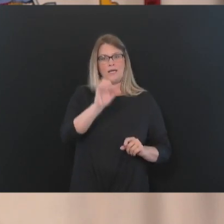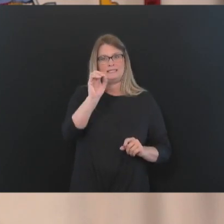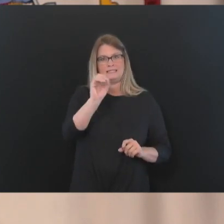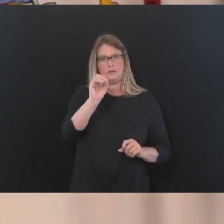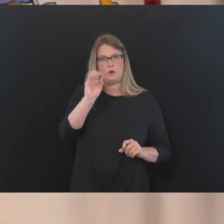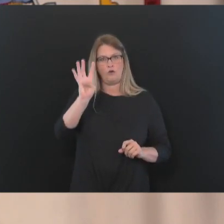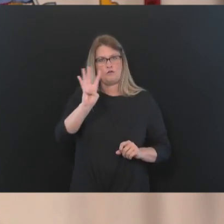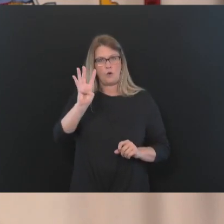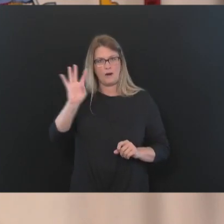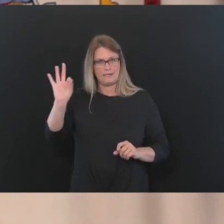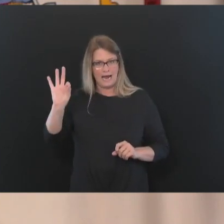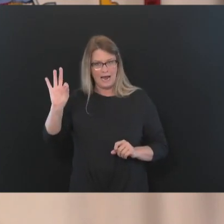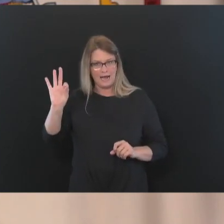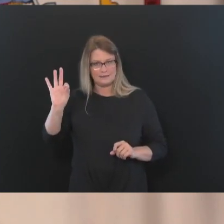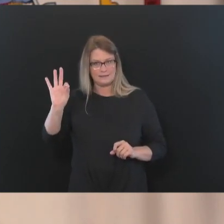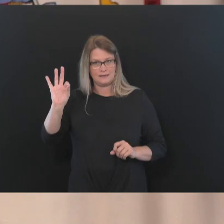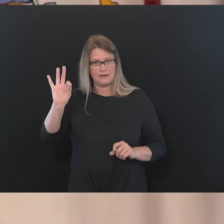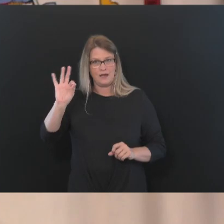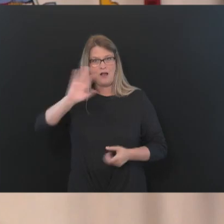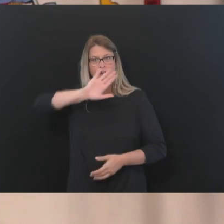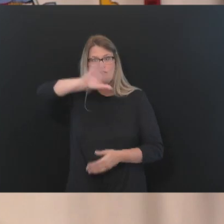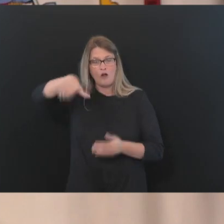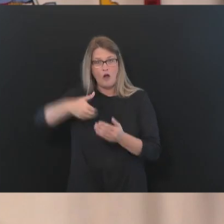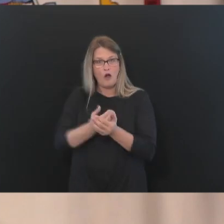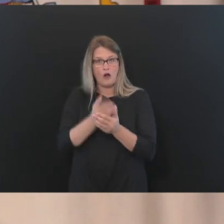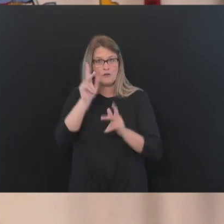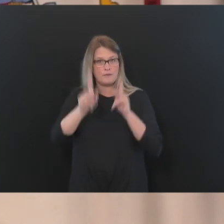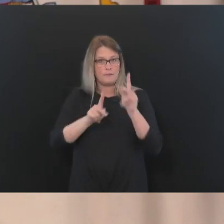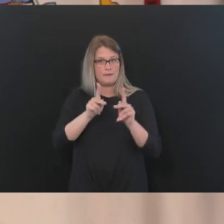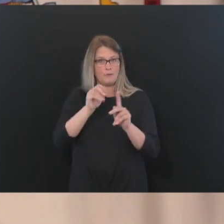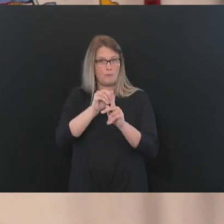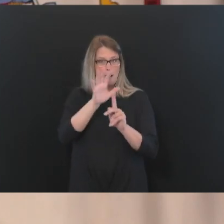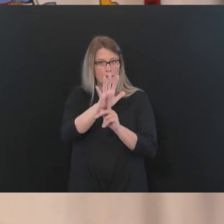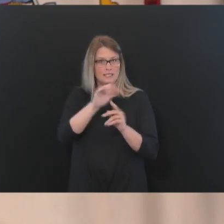0.049 of its population.